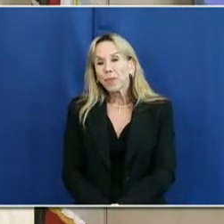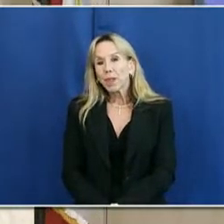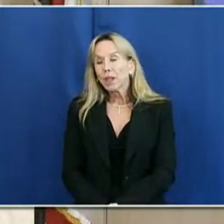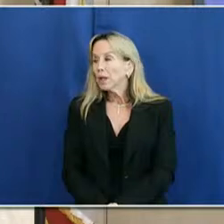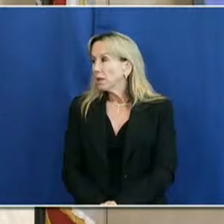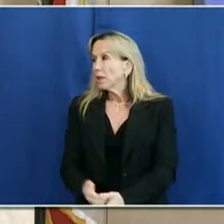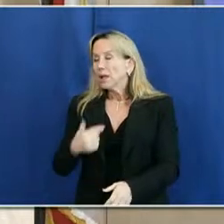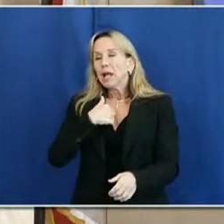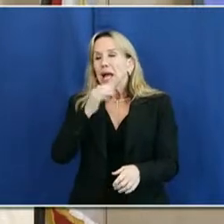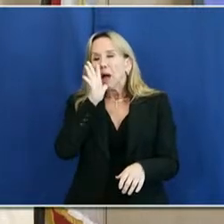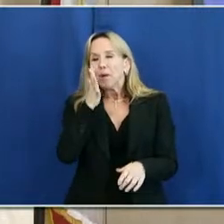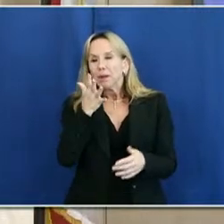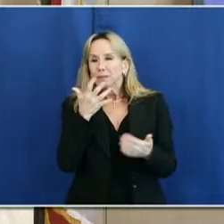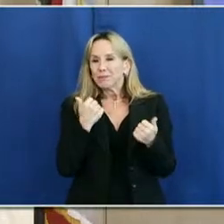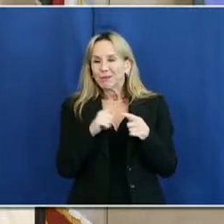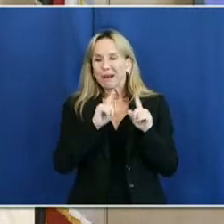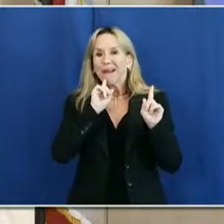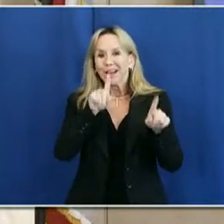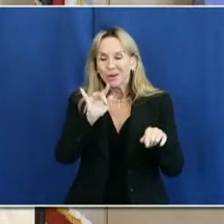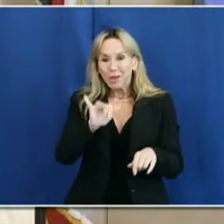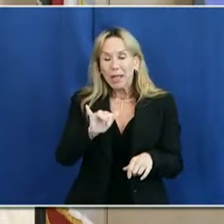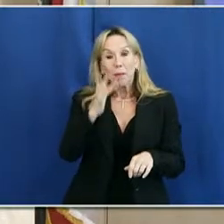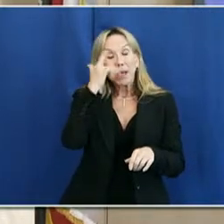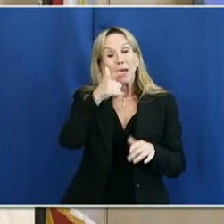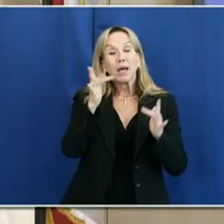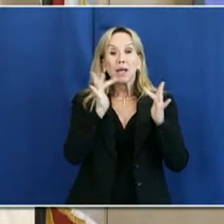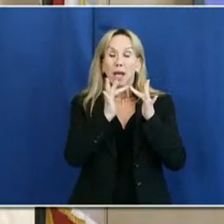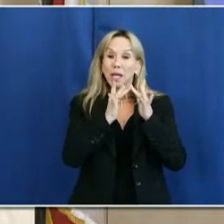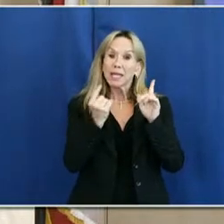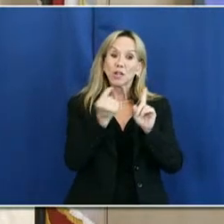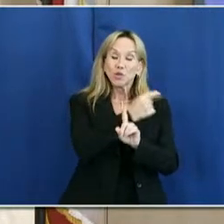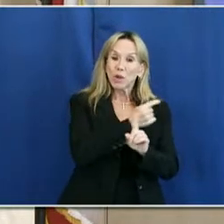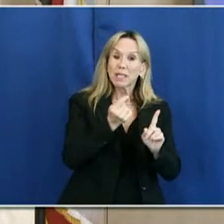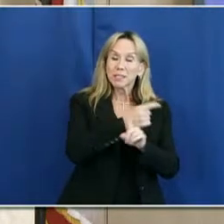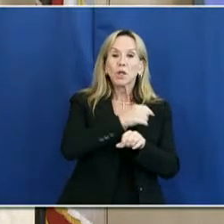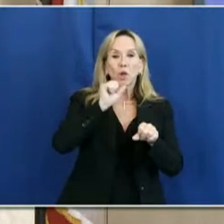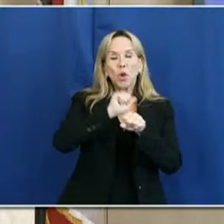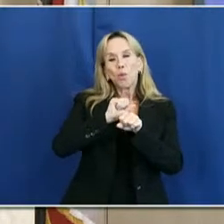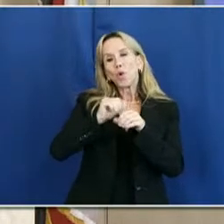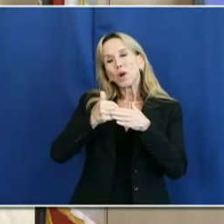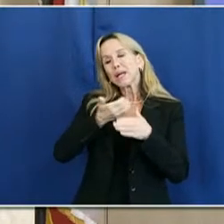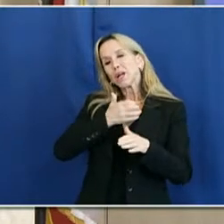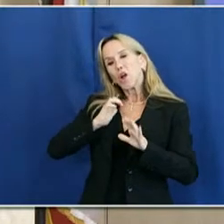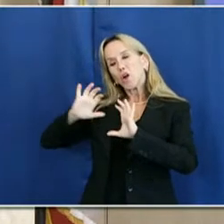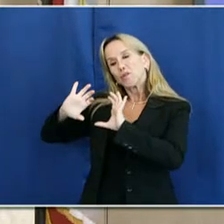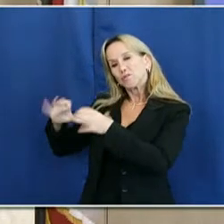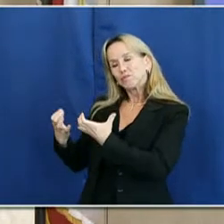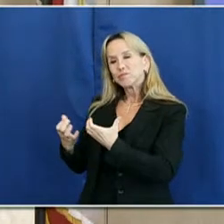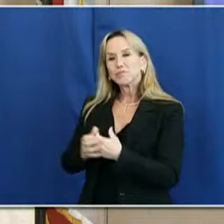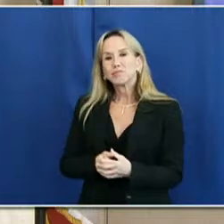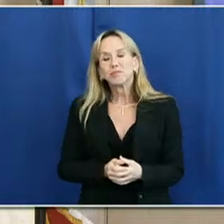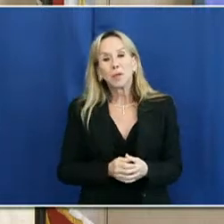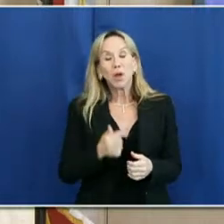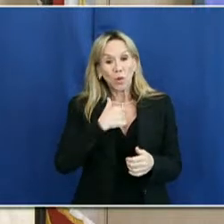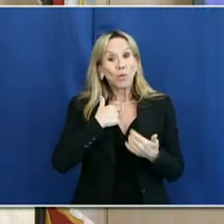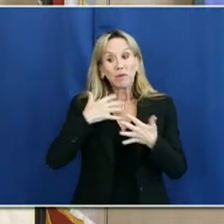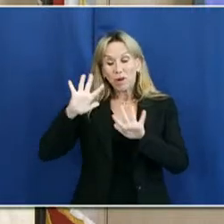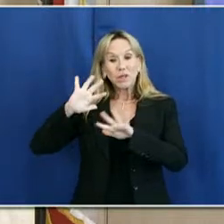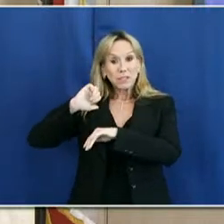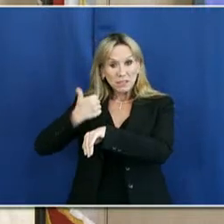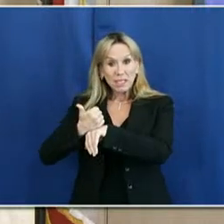Hi, I'll tackle that question because those contact tracers work in our epidemiology branch. We've actually set up a